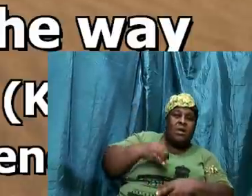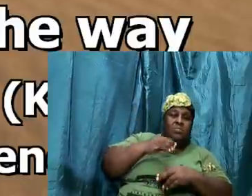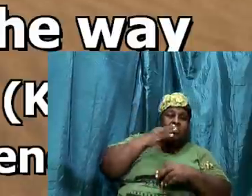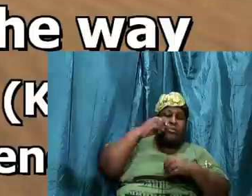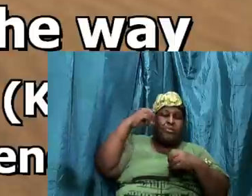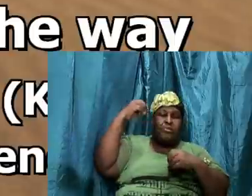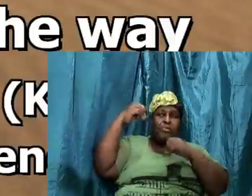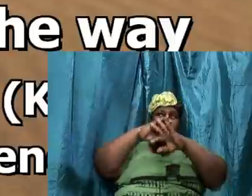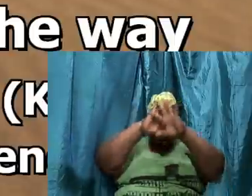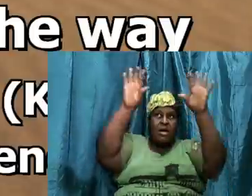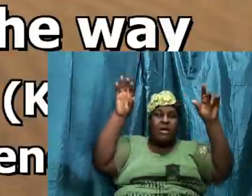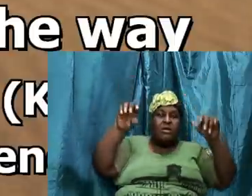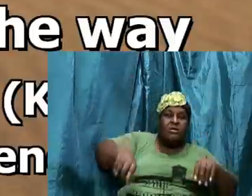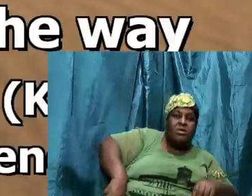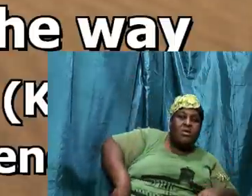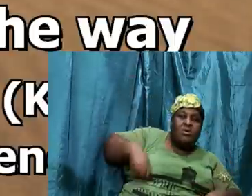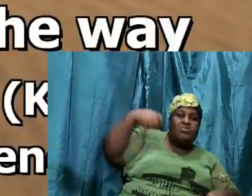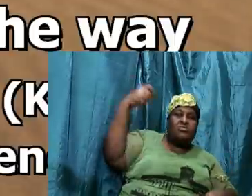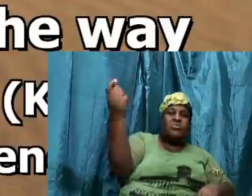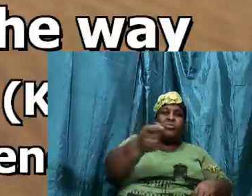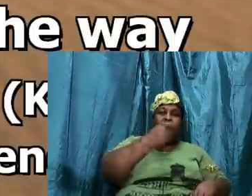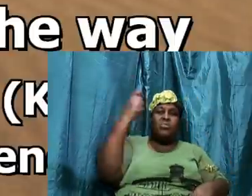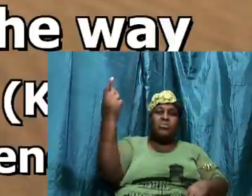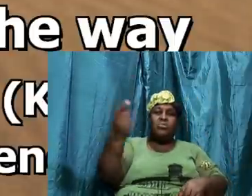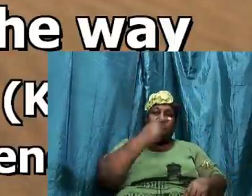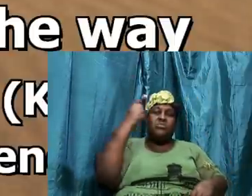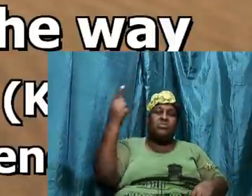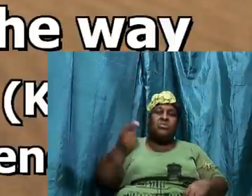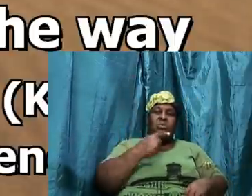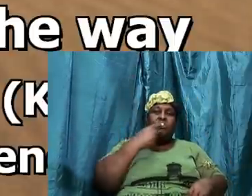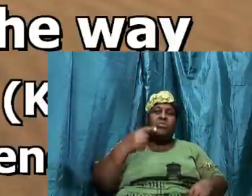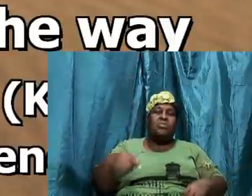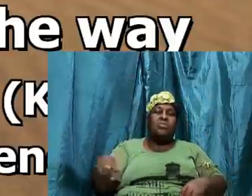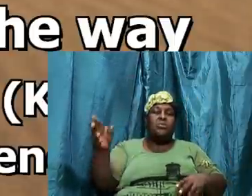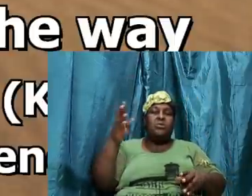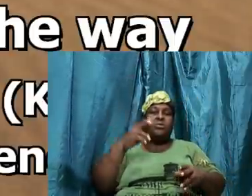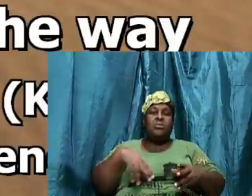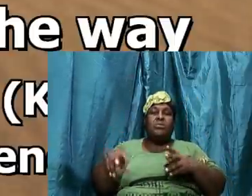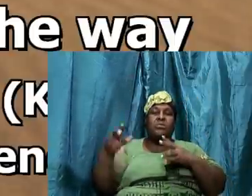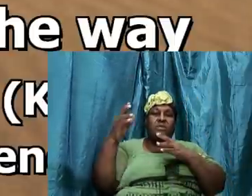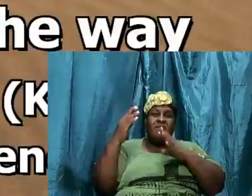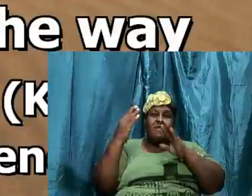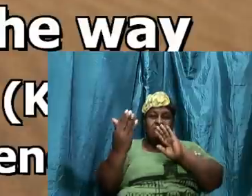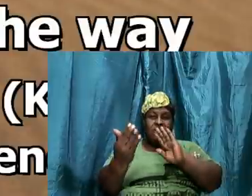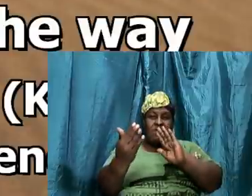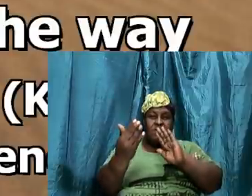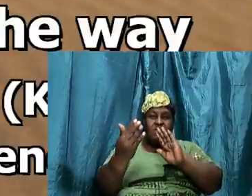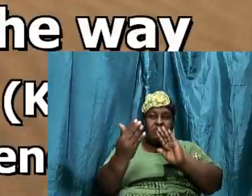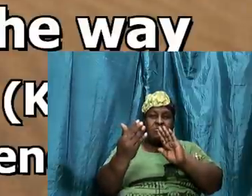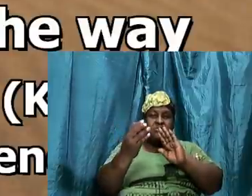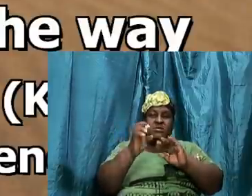which turned every way to keep the way of the tree of life.